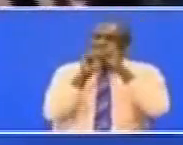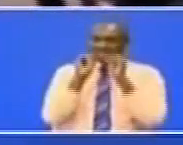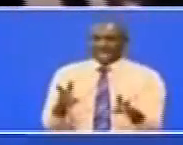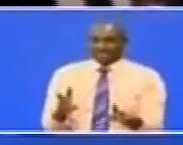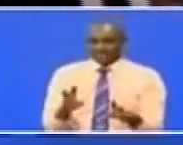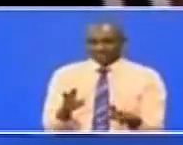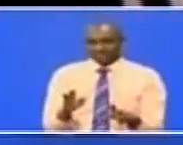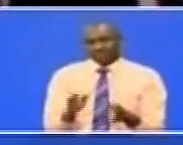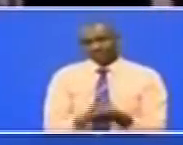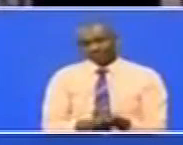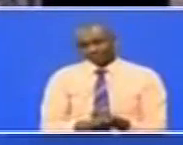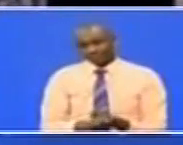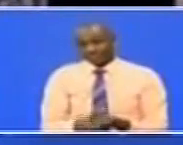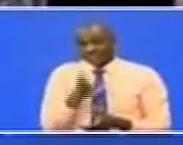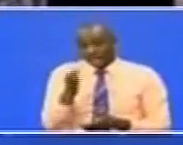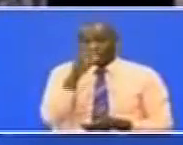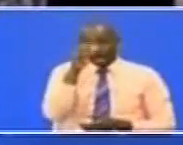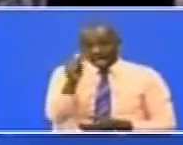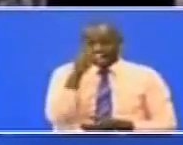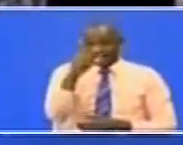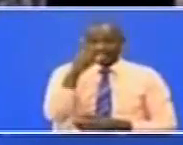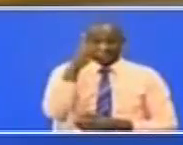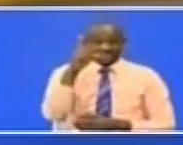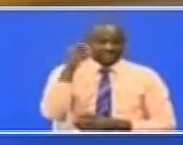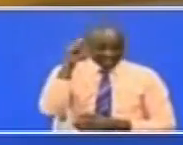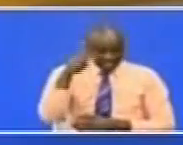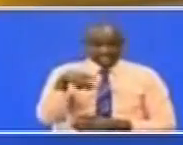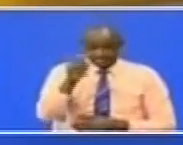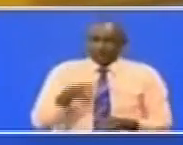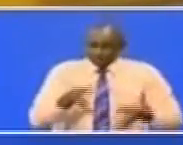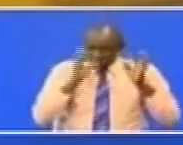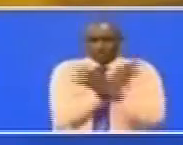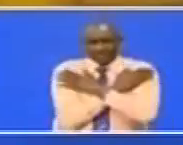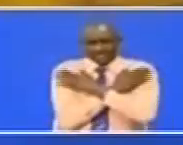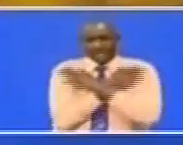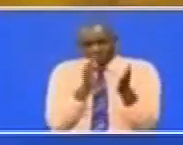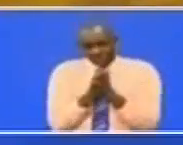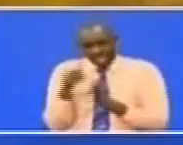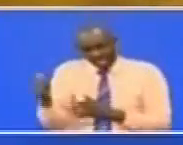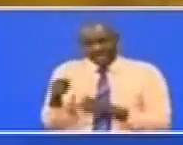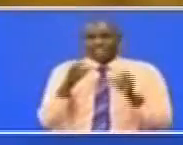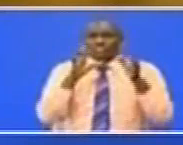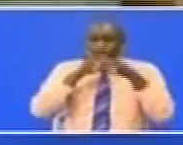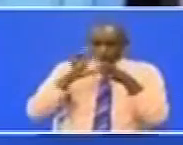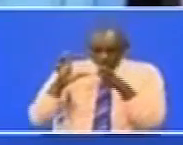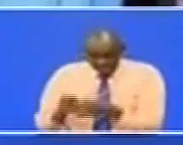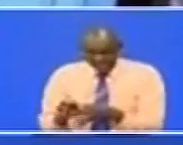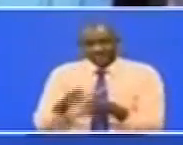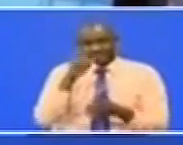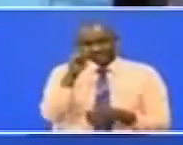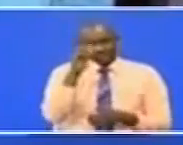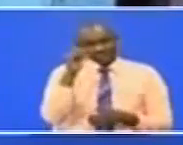agreement with the IAAF. Adidas is one of the IAAF's official partners, along with Canon, Toyota, Seiko,